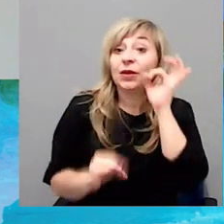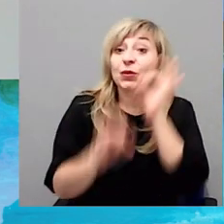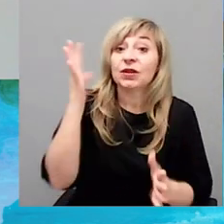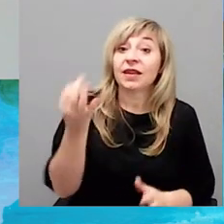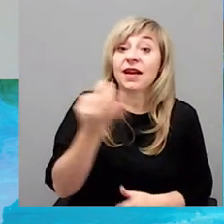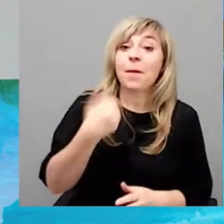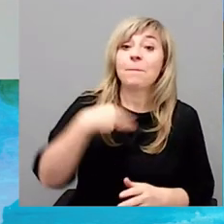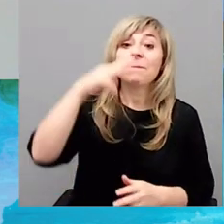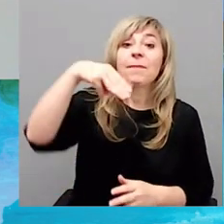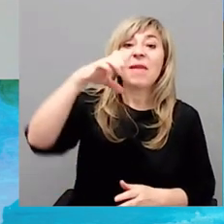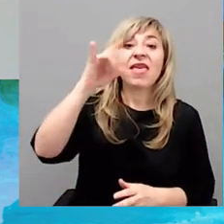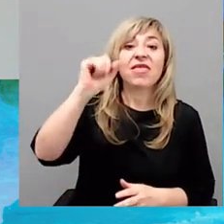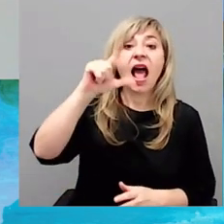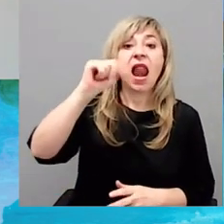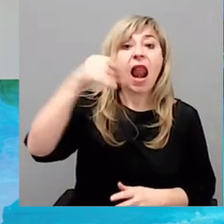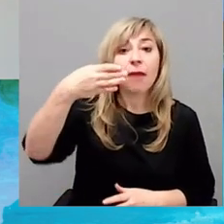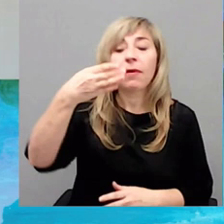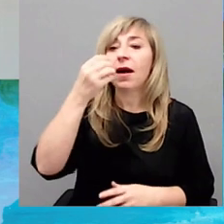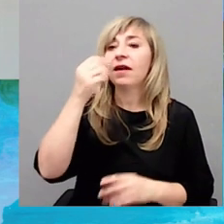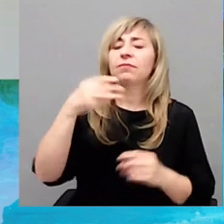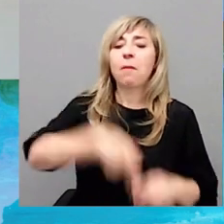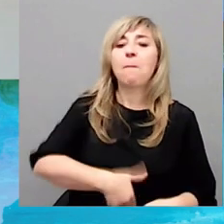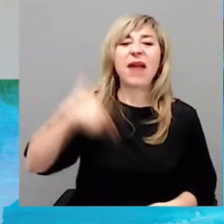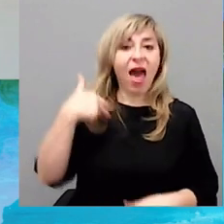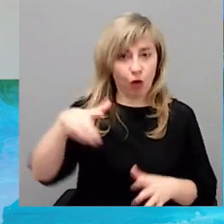We got lucky because we were able to work in Media Lab